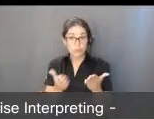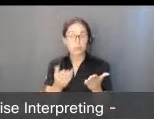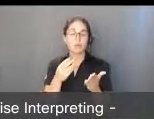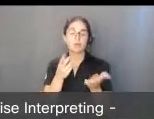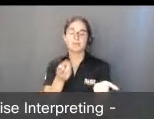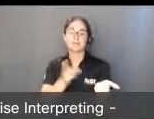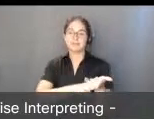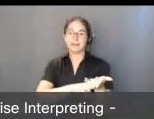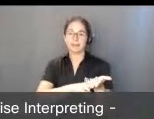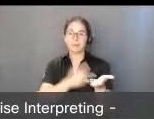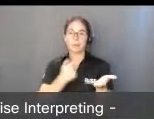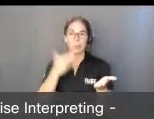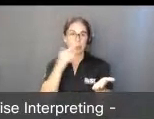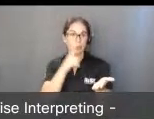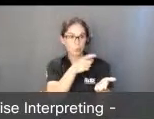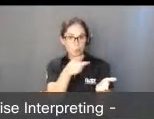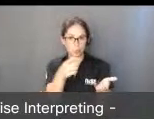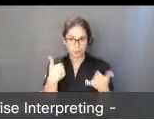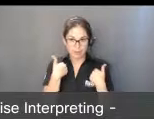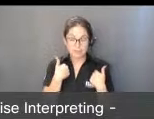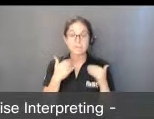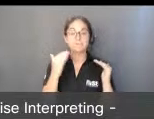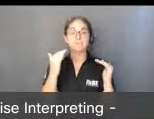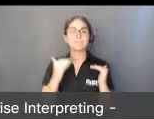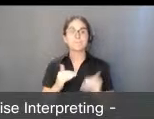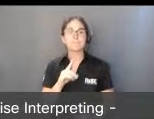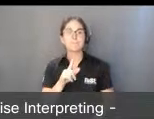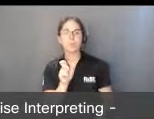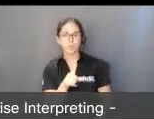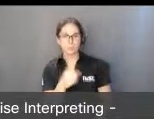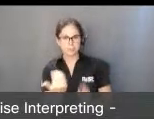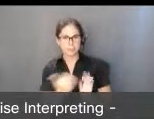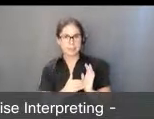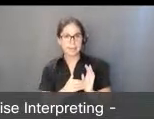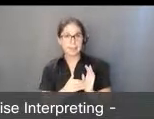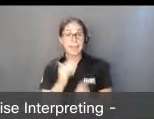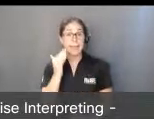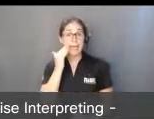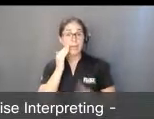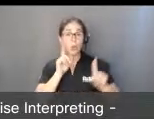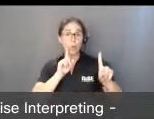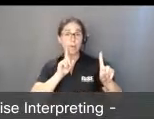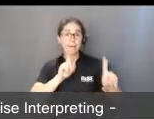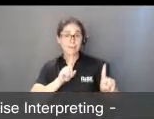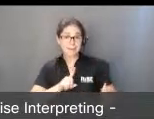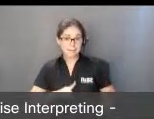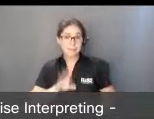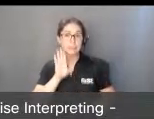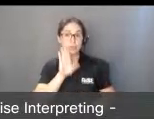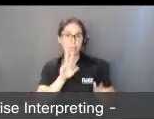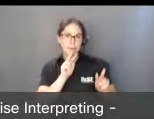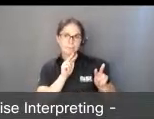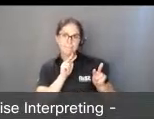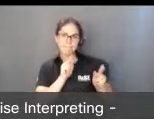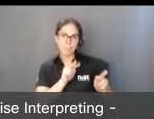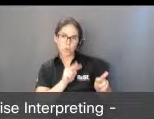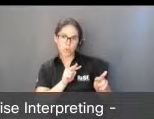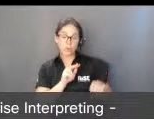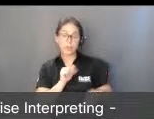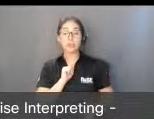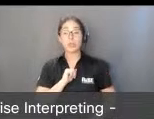And then I know attendance is going to be really looked at carefully, and will